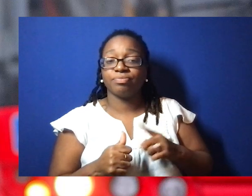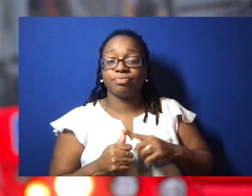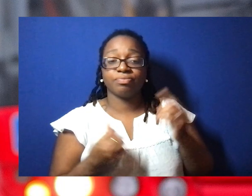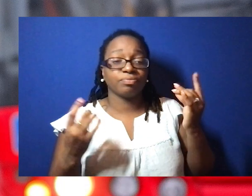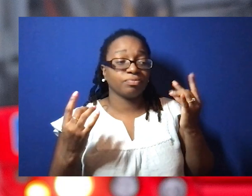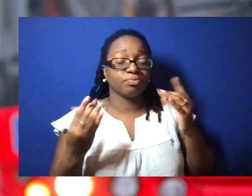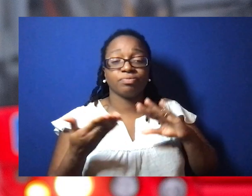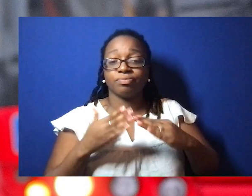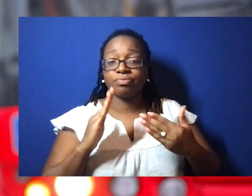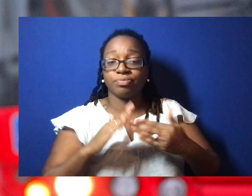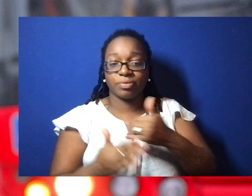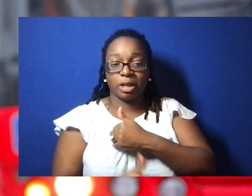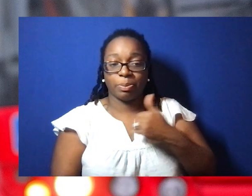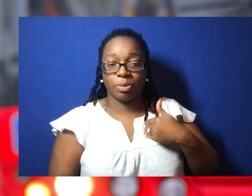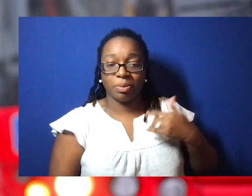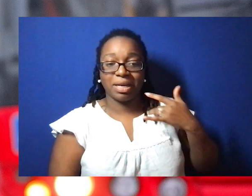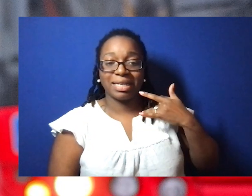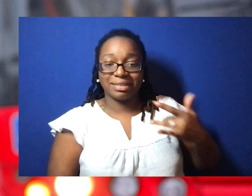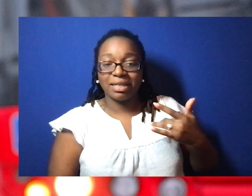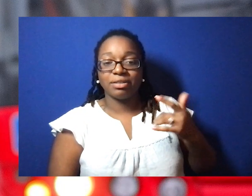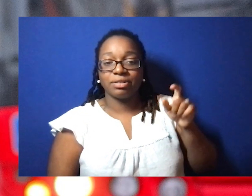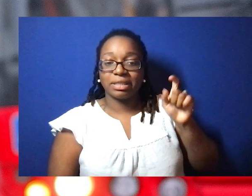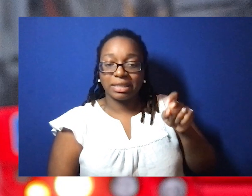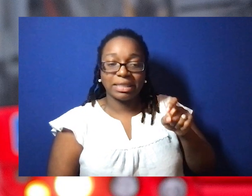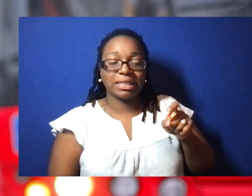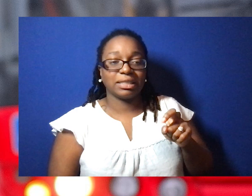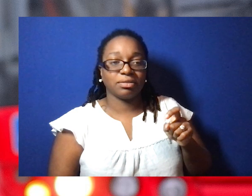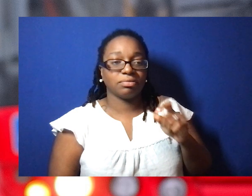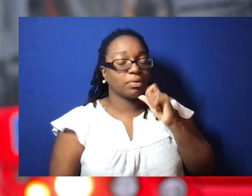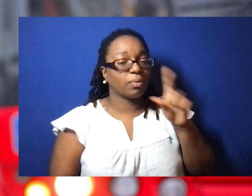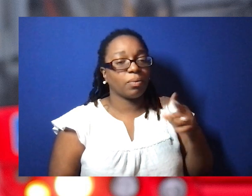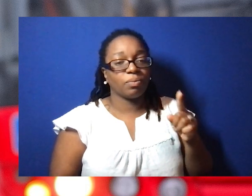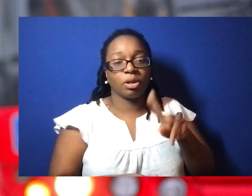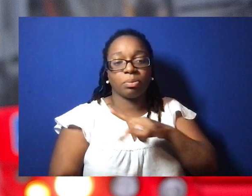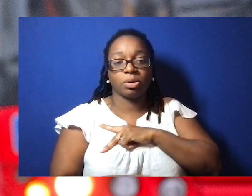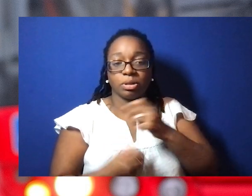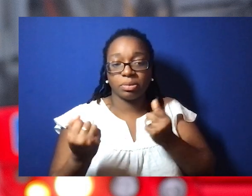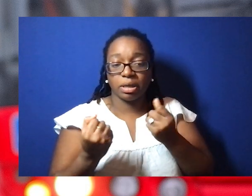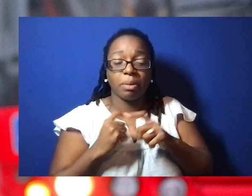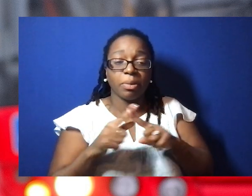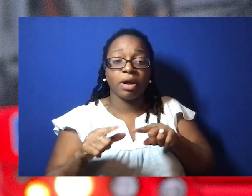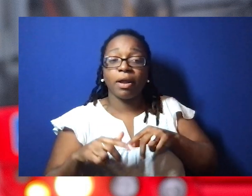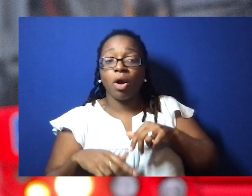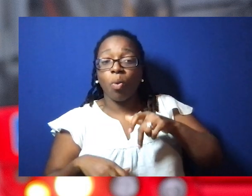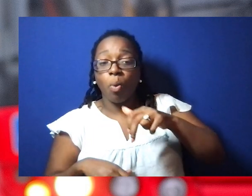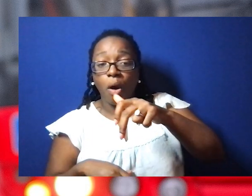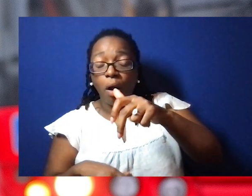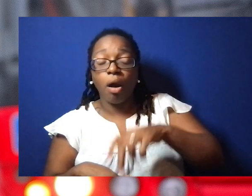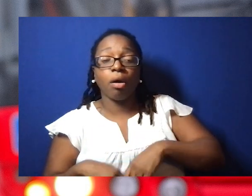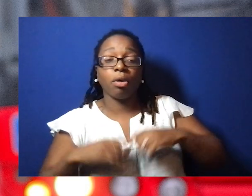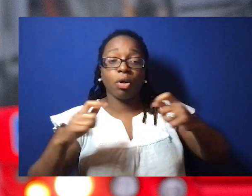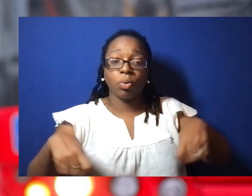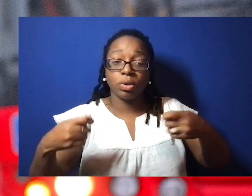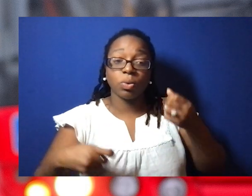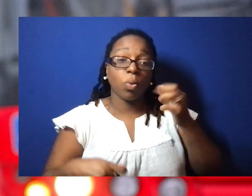First, let's think about community members who come by means other than a personal vehicle, by foot, by wheelchair, or even